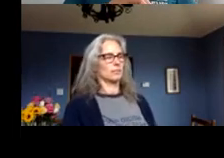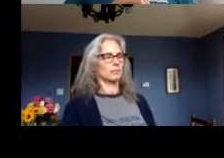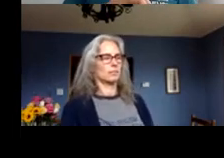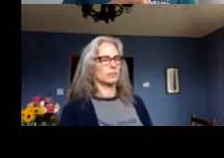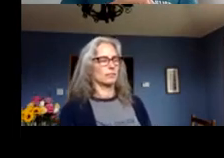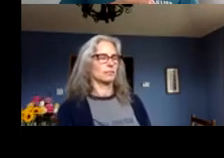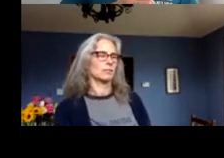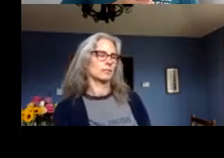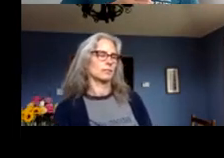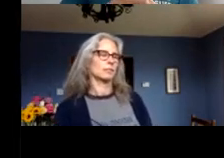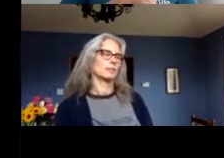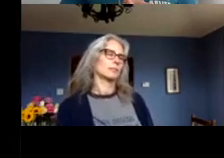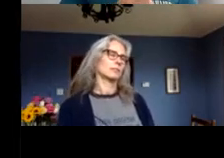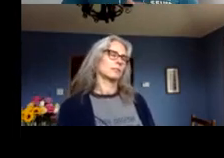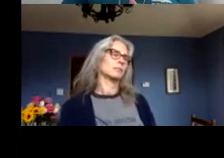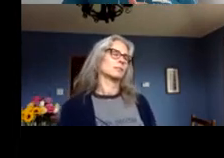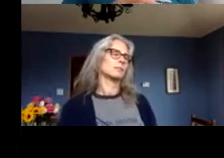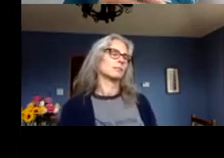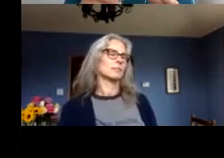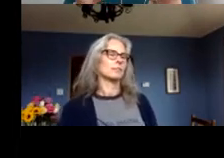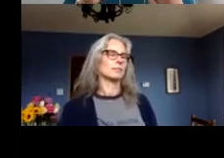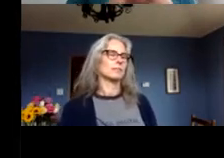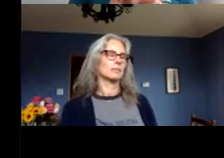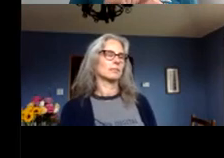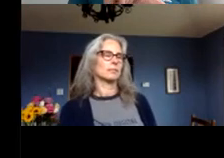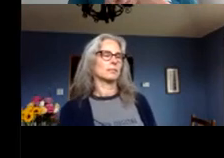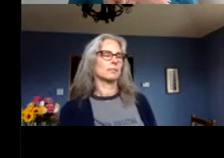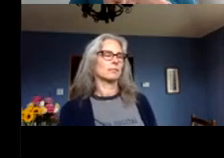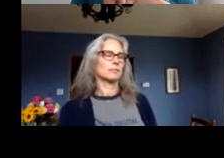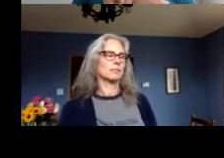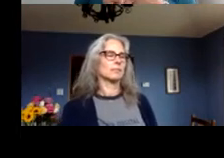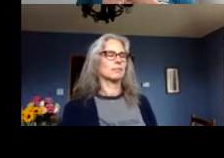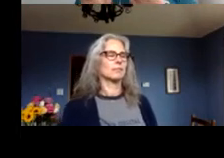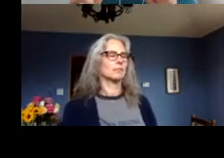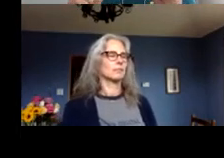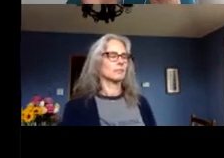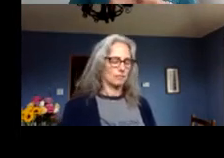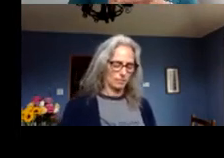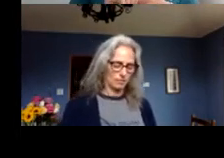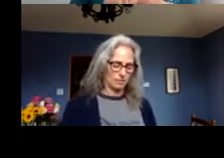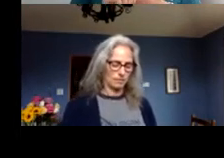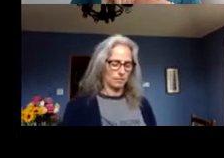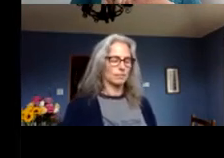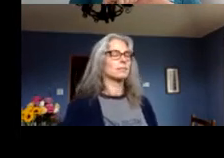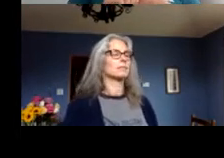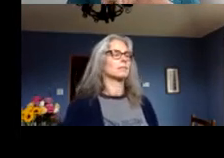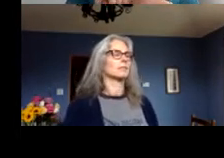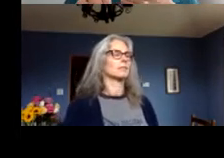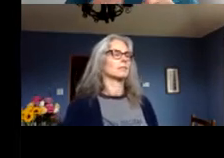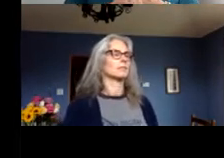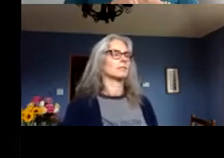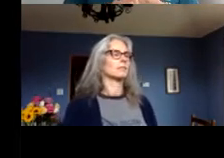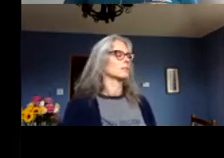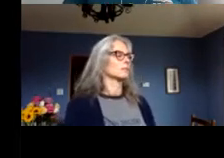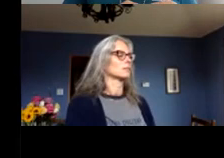know what to look for. So you're welcome to share that. It explains, what does the Guardian email summary tell you? It explains, what to look